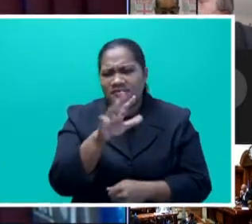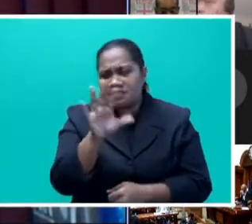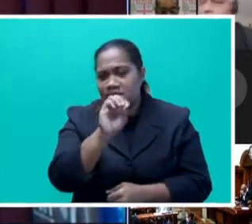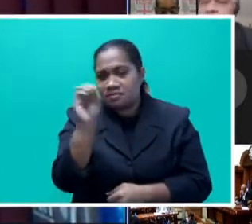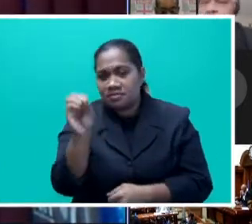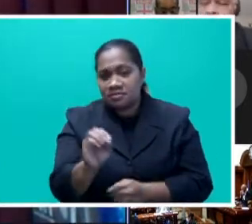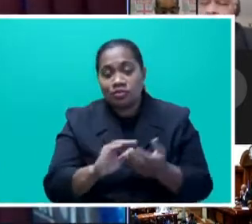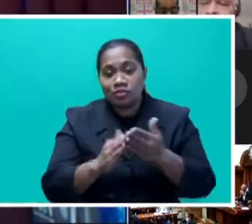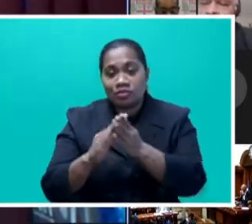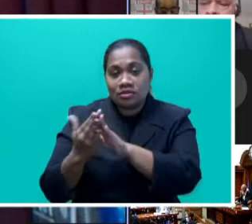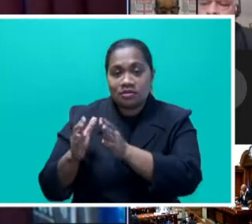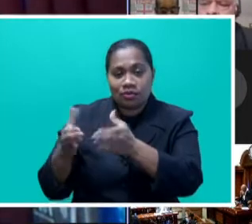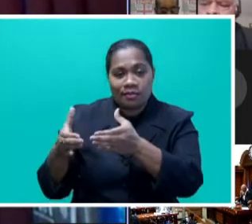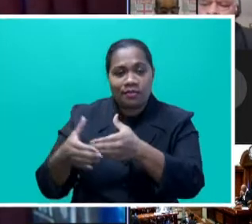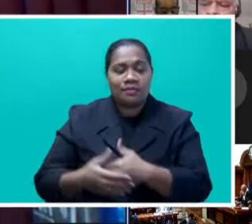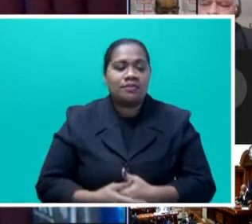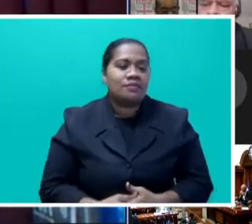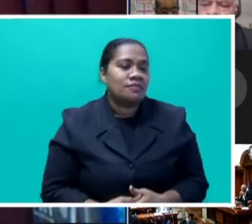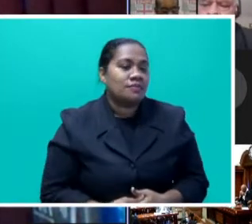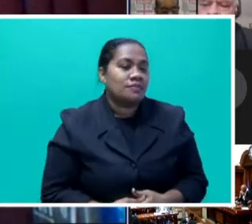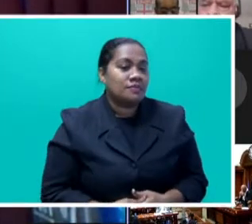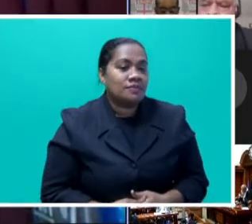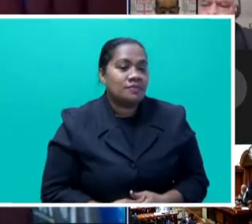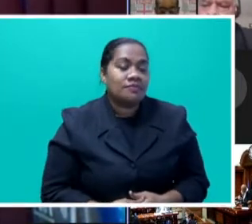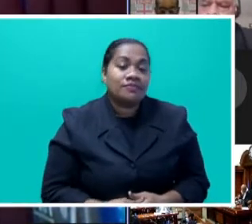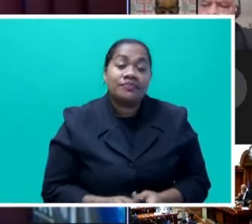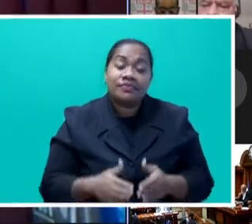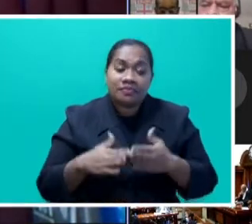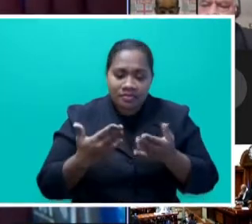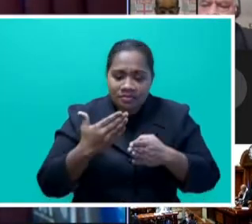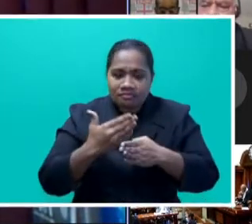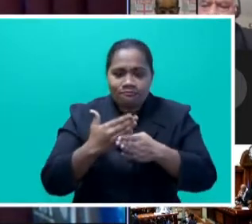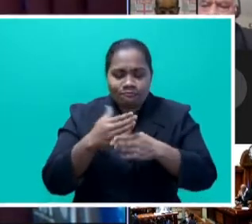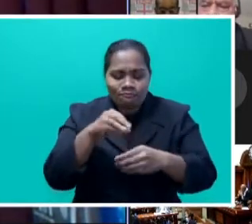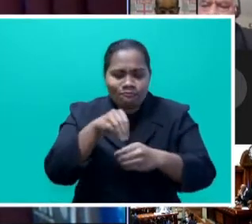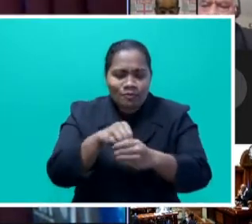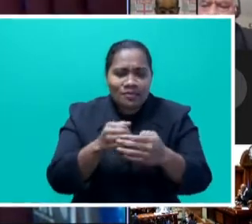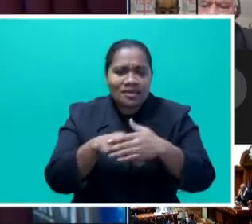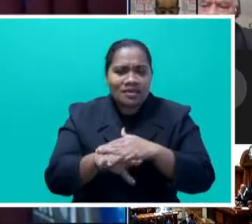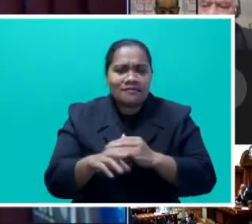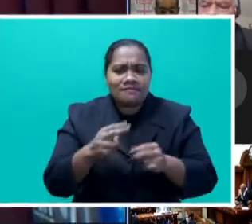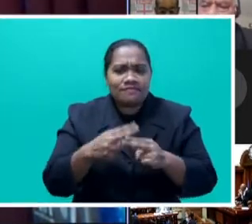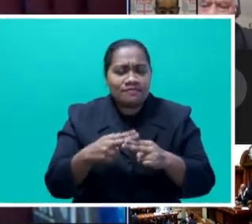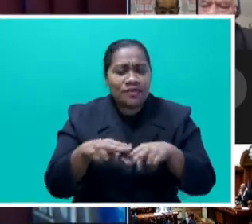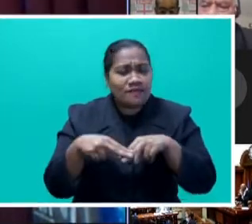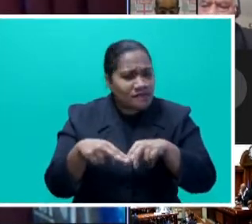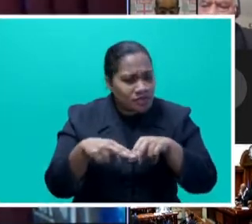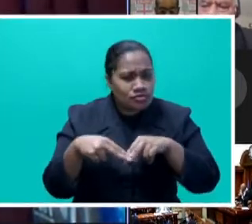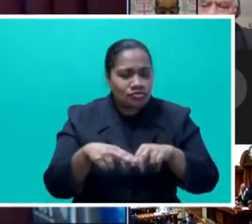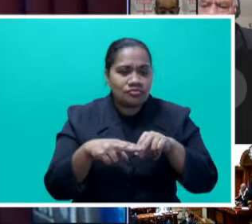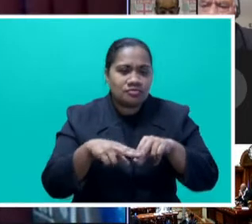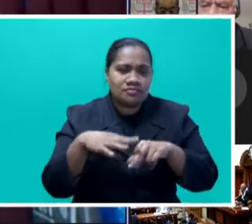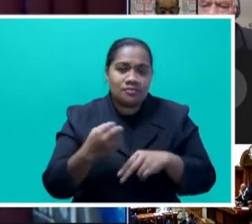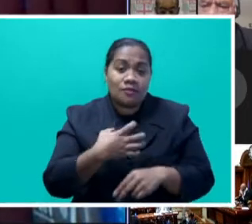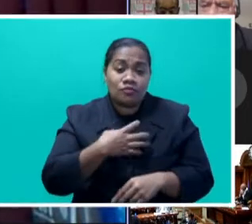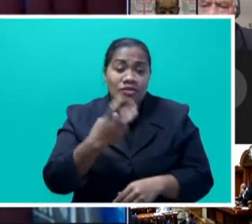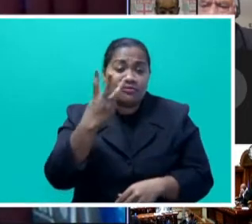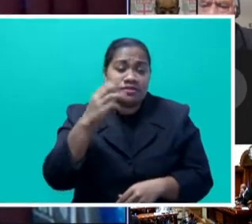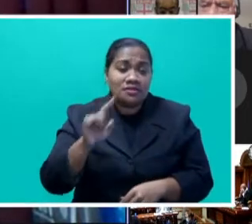groups that are currently engaged in SPET farming in Fiji, comprising more than 3,000